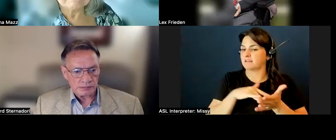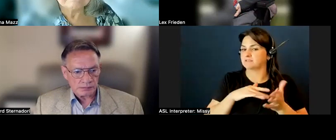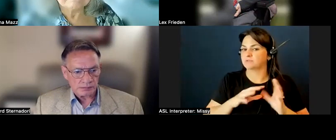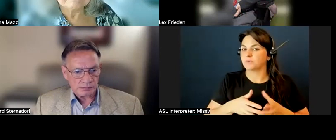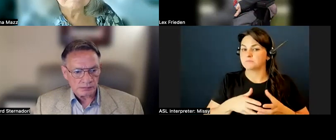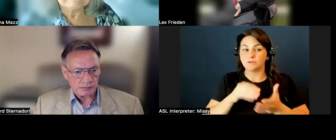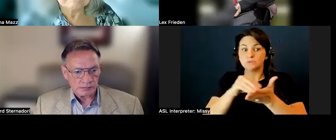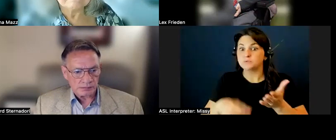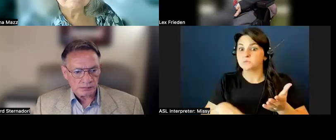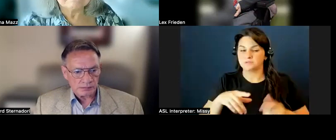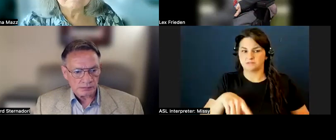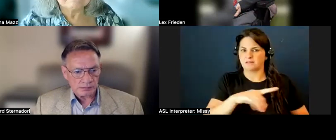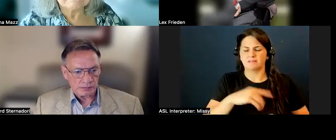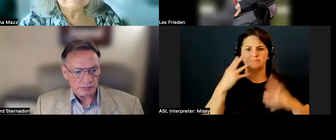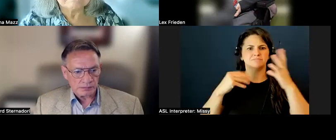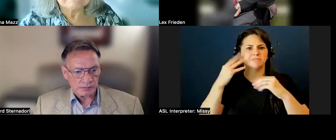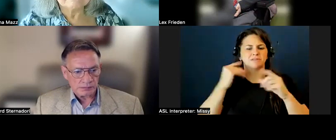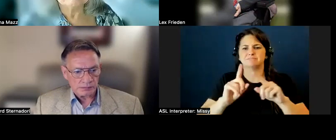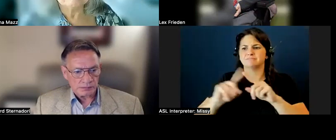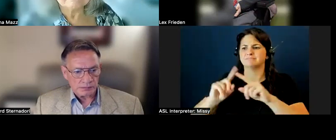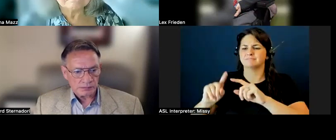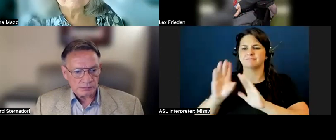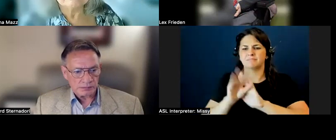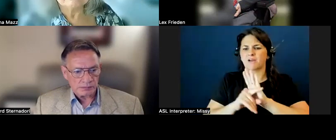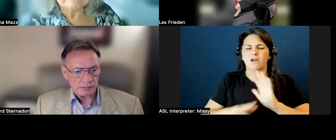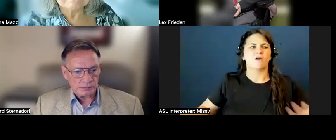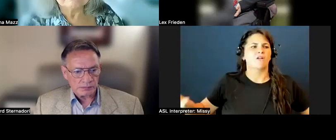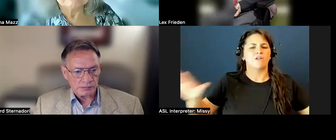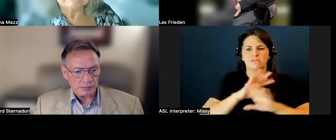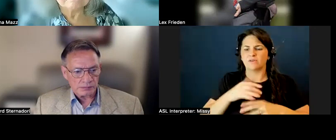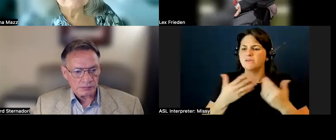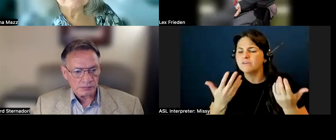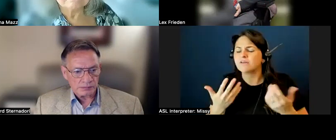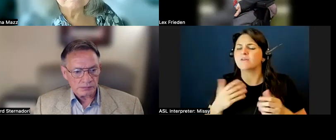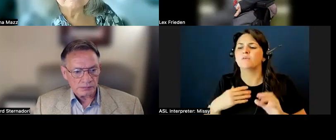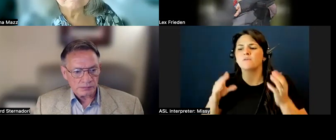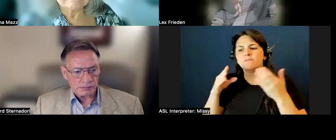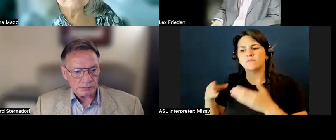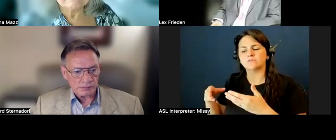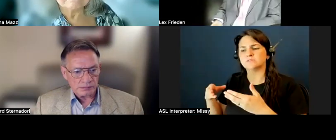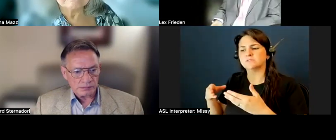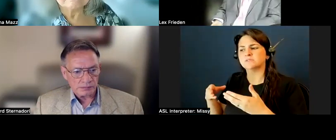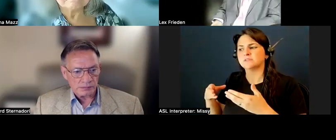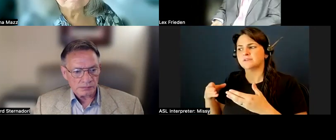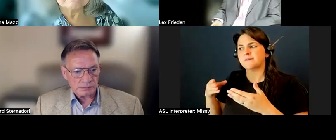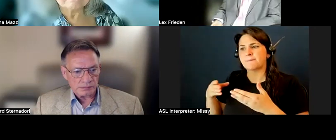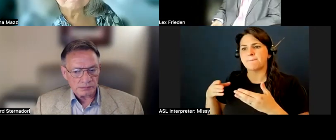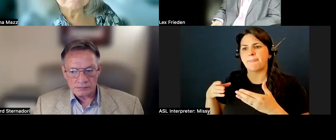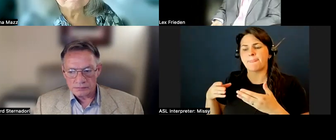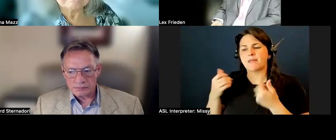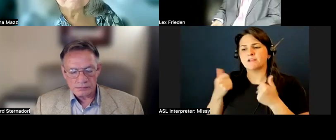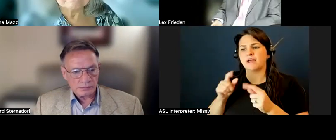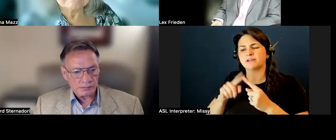our students are coming from that whole variety of background, and it's obviously a big focus of the things that we do. And what we've been trying to do is,